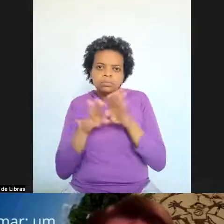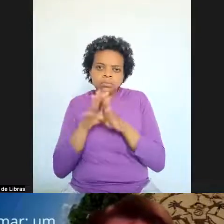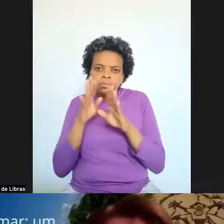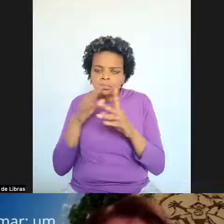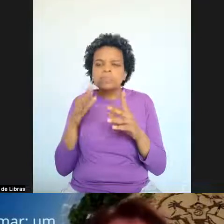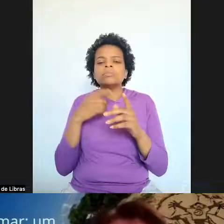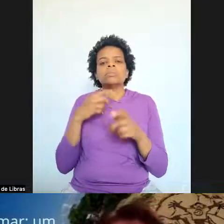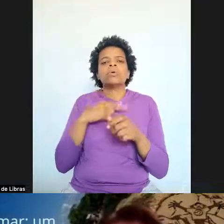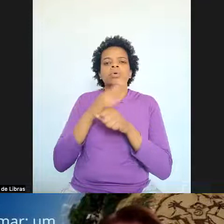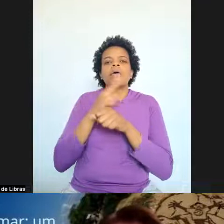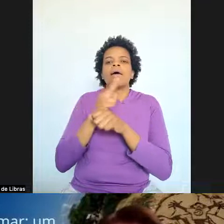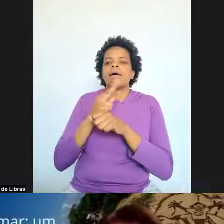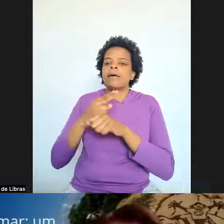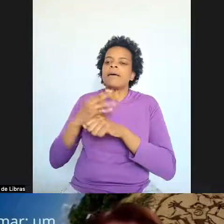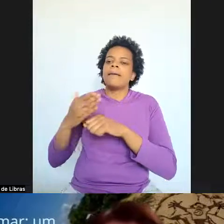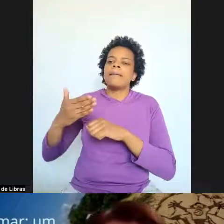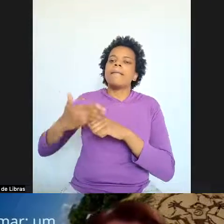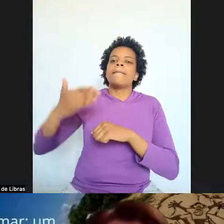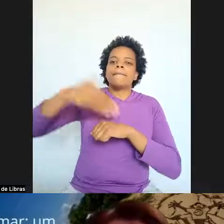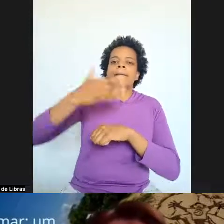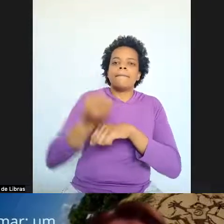is one of the